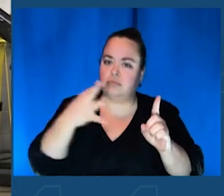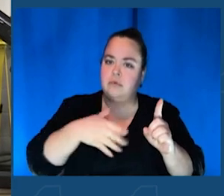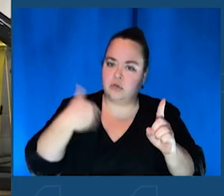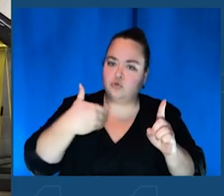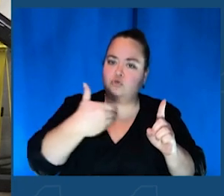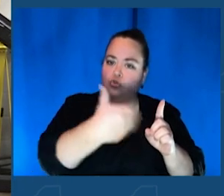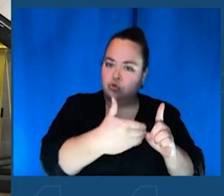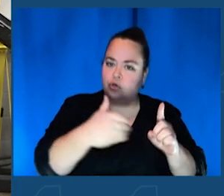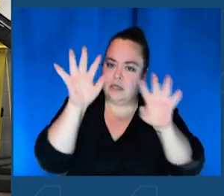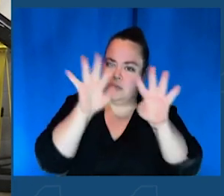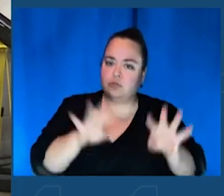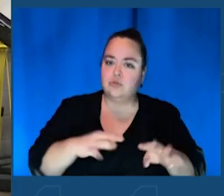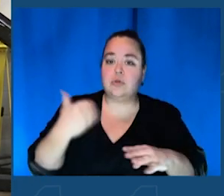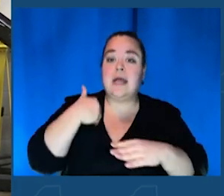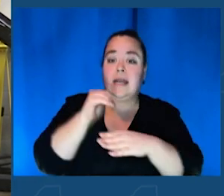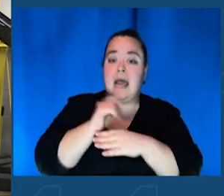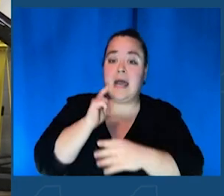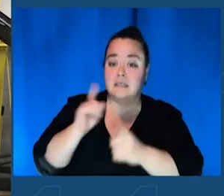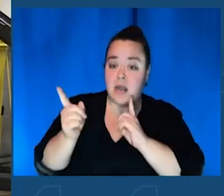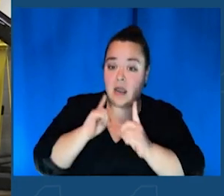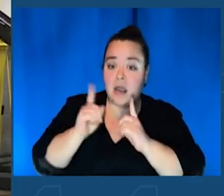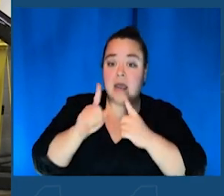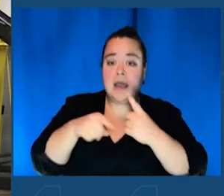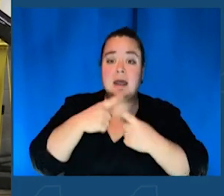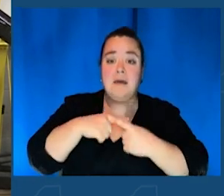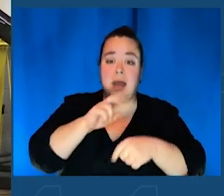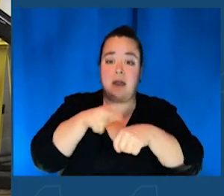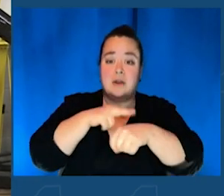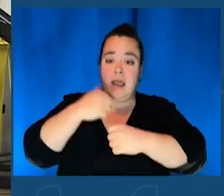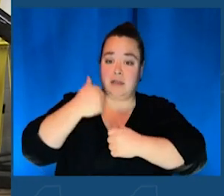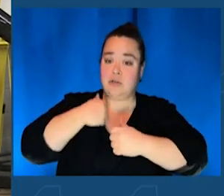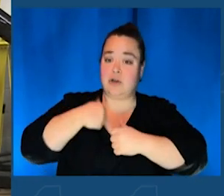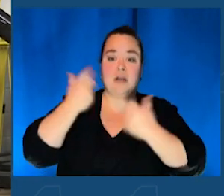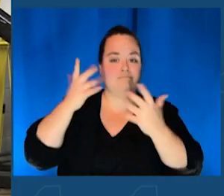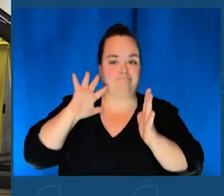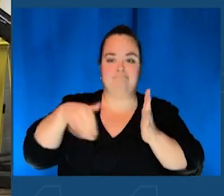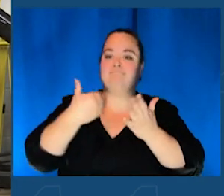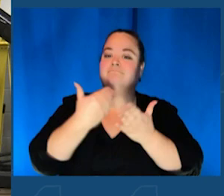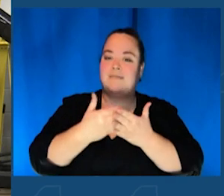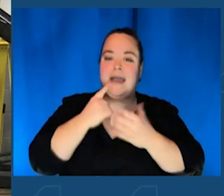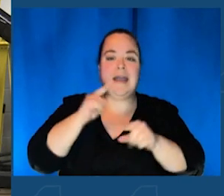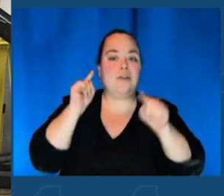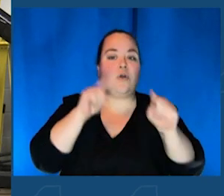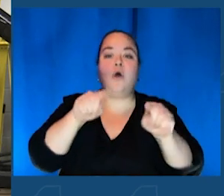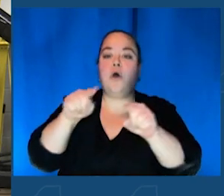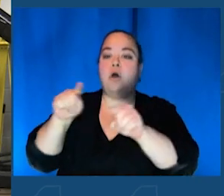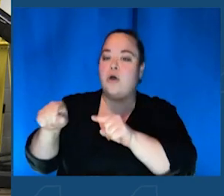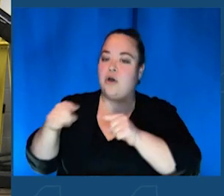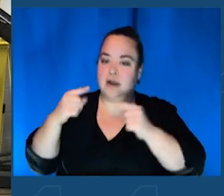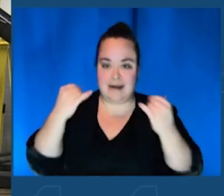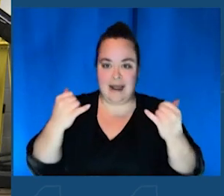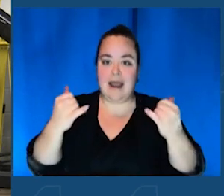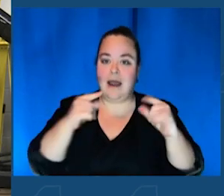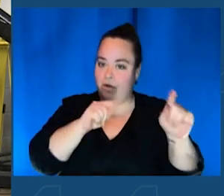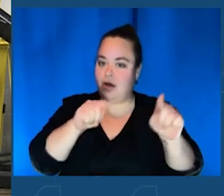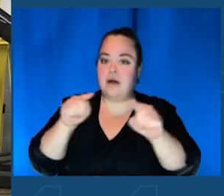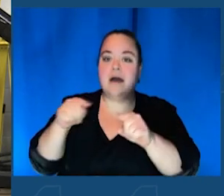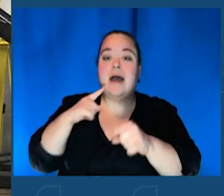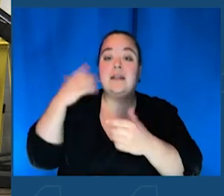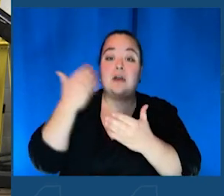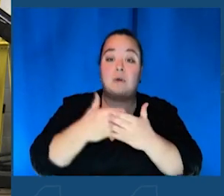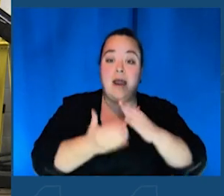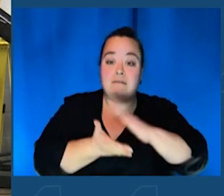communicating last night about those National Guardsmen, which have arrived, and they're going out right now. They arrived at our operations center, and we sent them